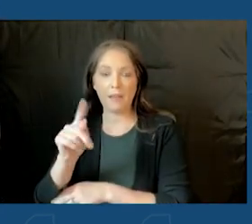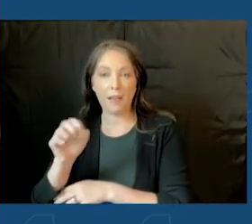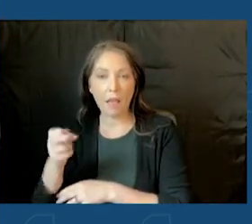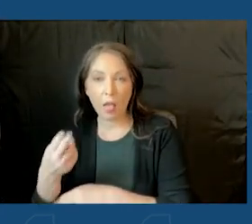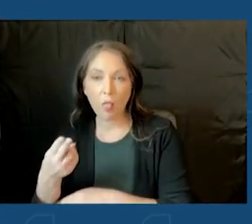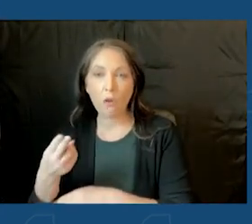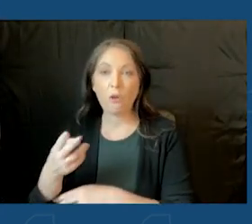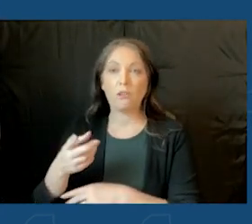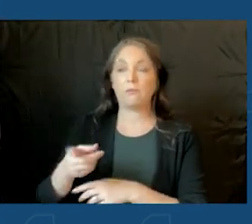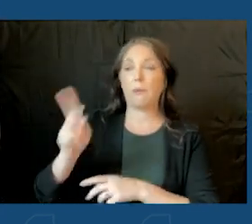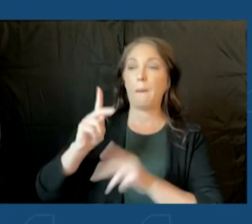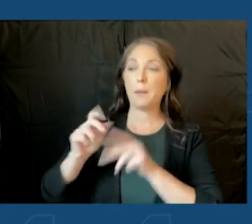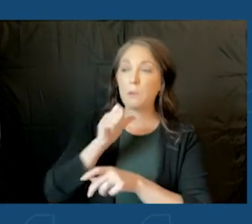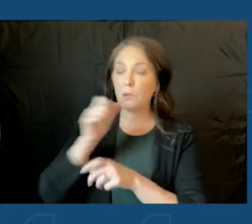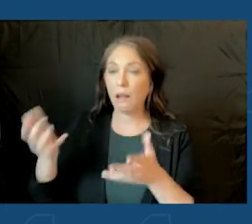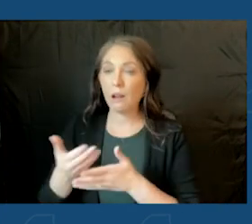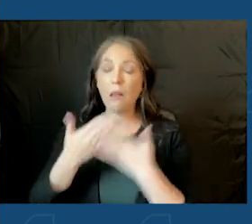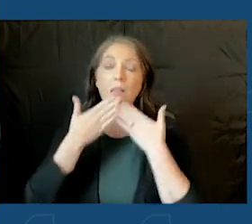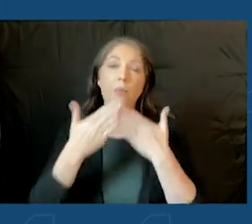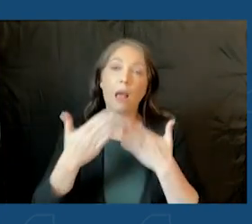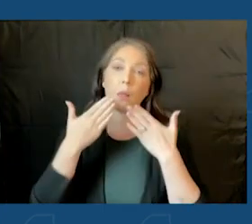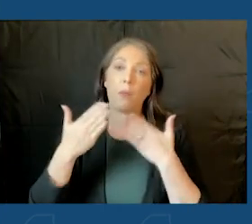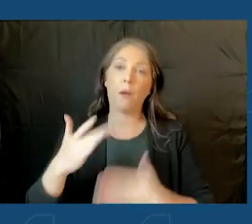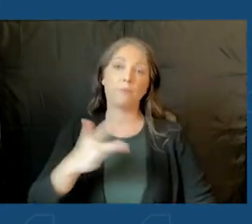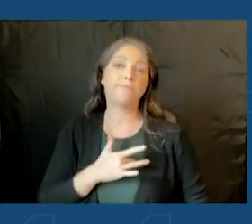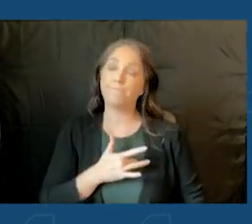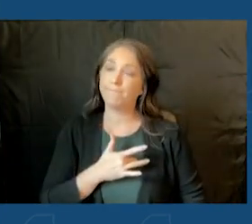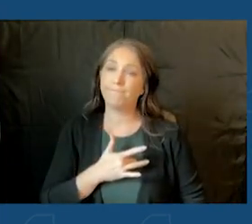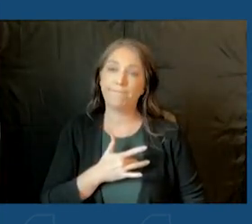thank you from the bottom of my heart. This means the world to me.